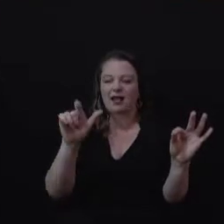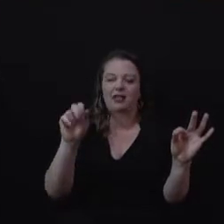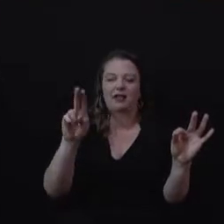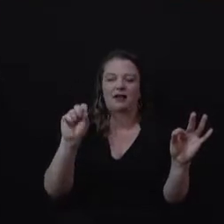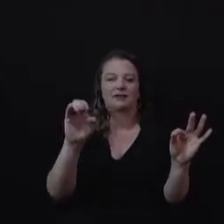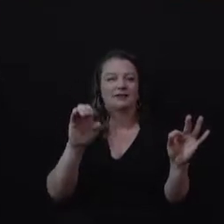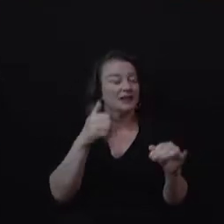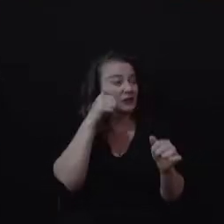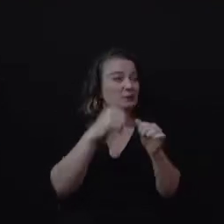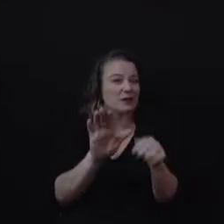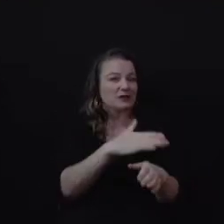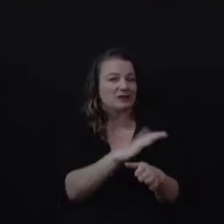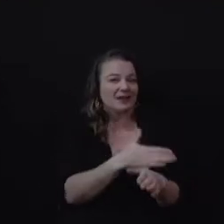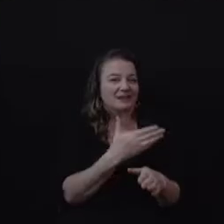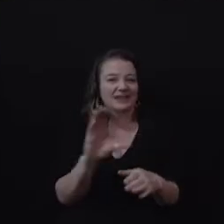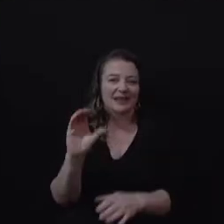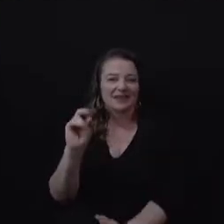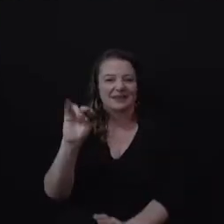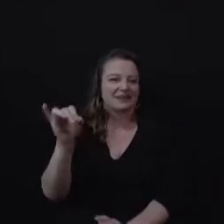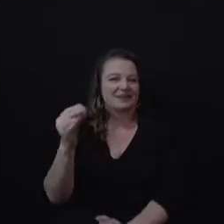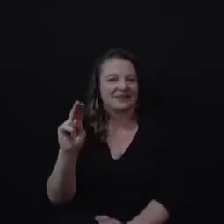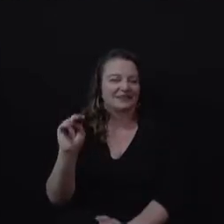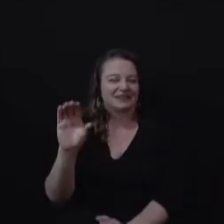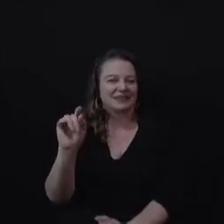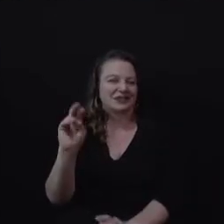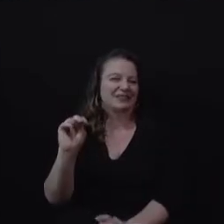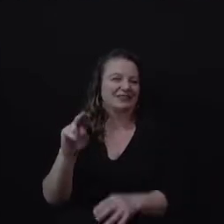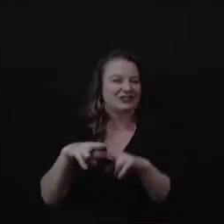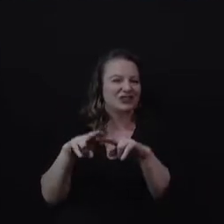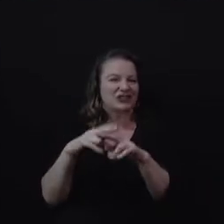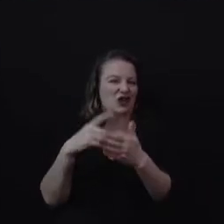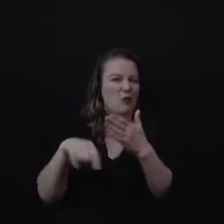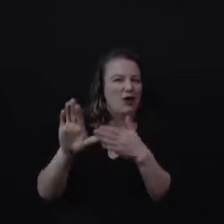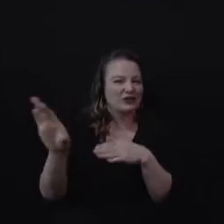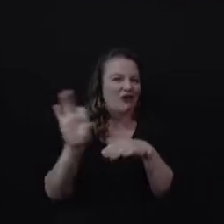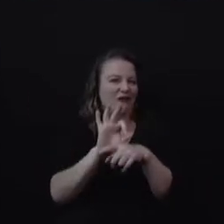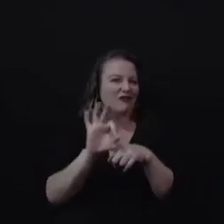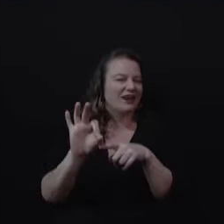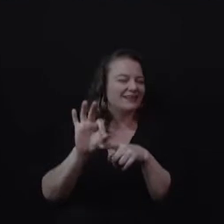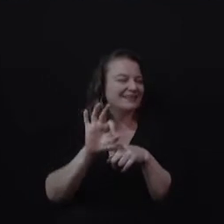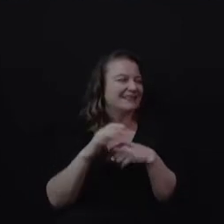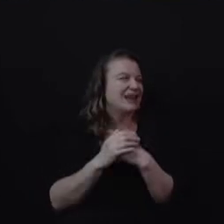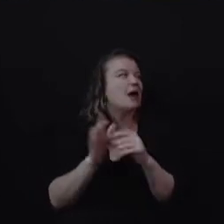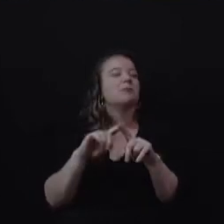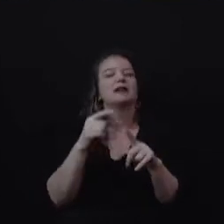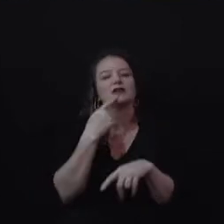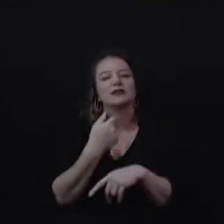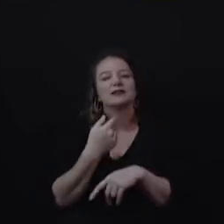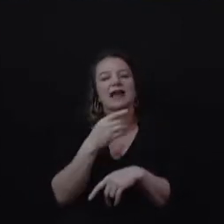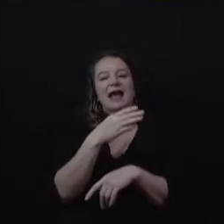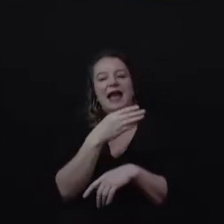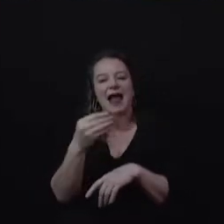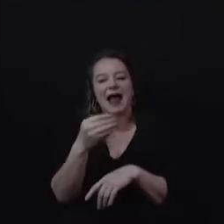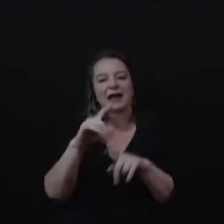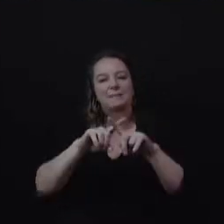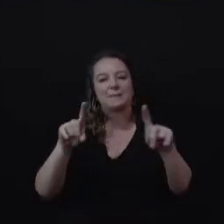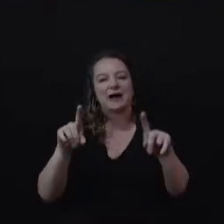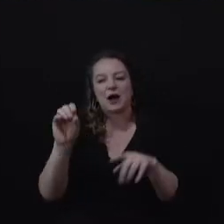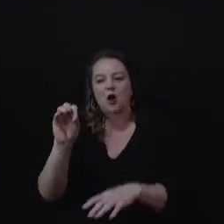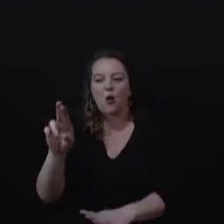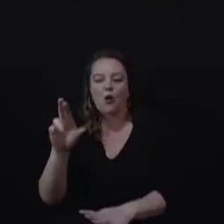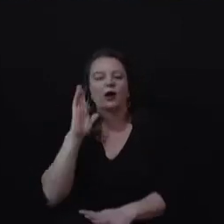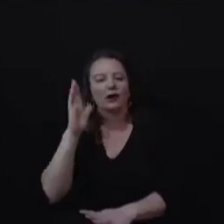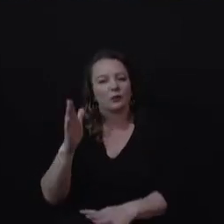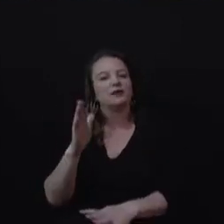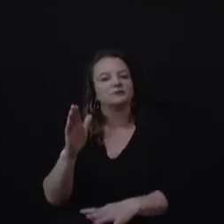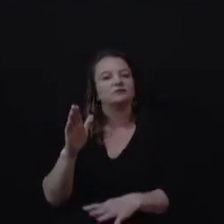conjunction, junction, what's your function, right? Okay. And it told us that and, but, and or will get you pretty